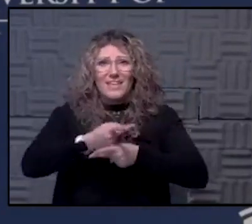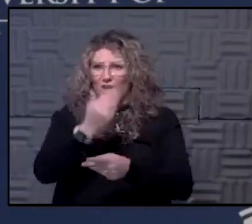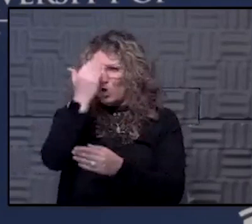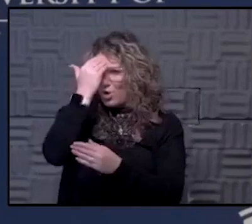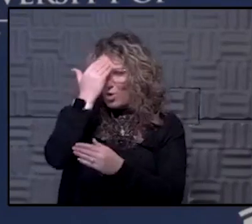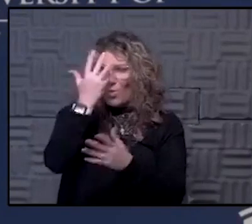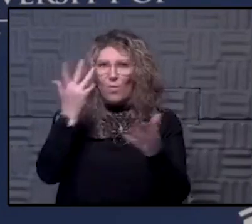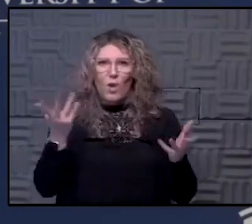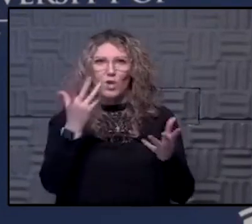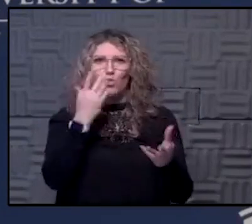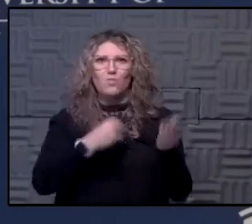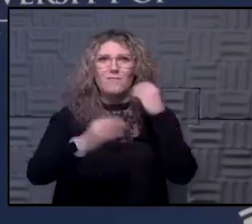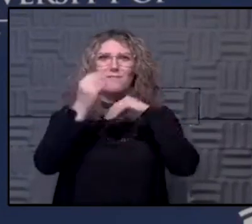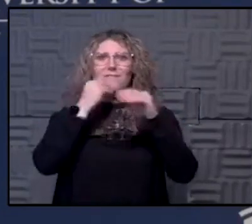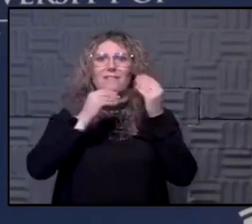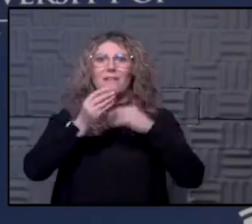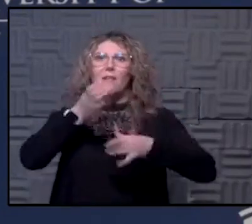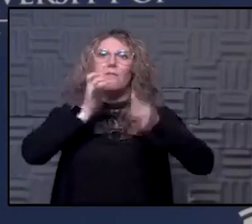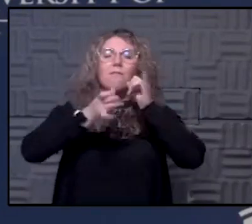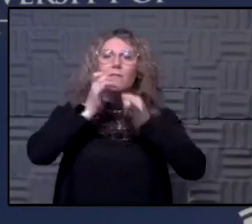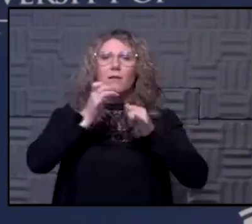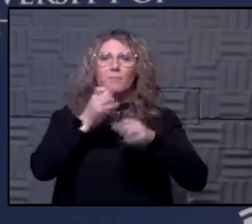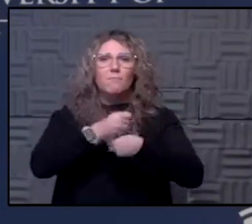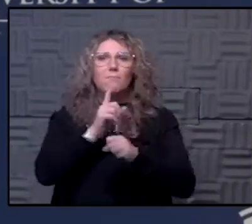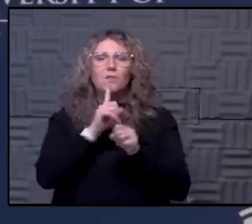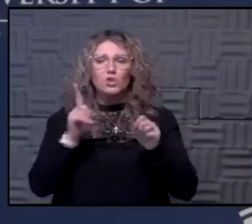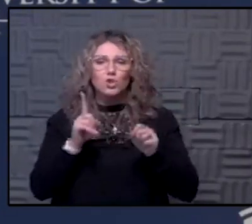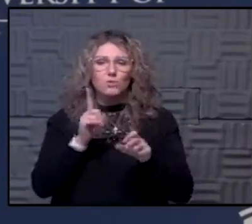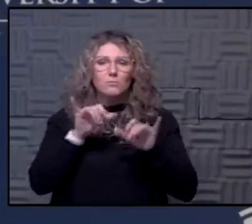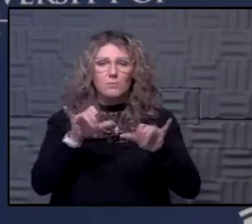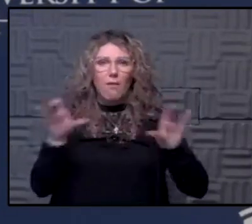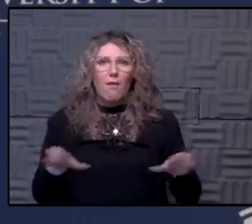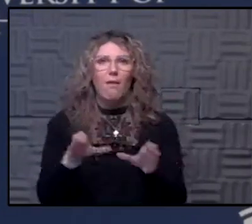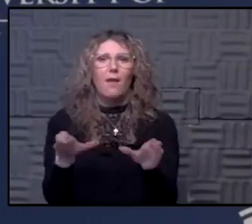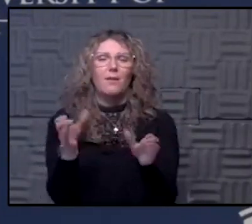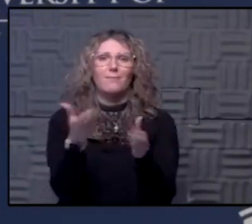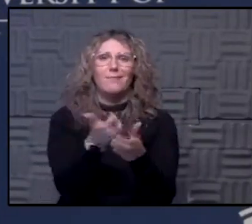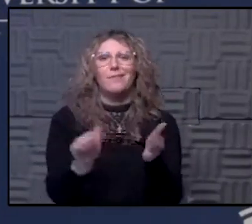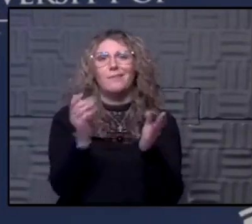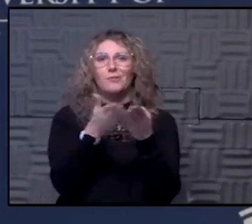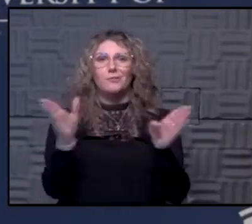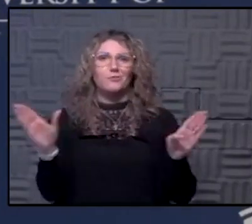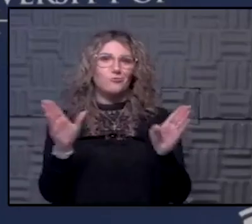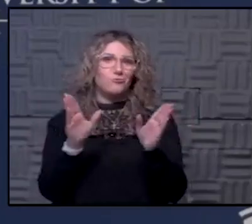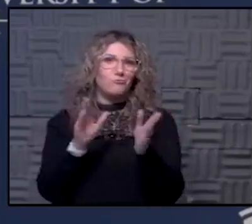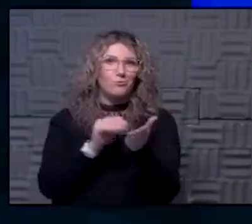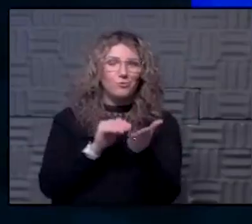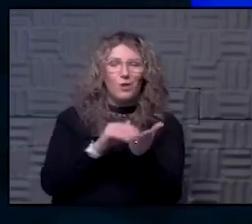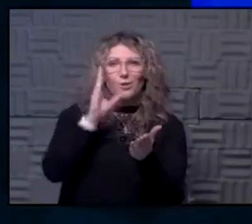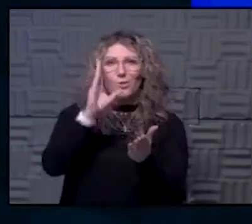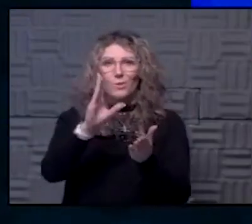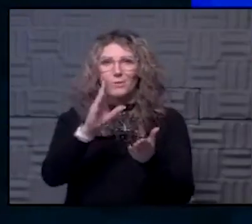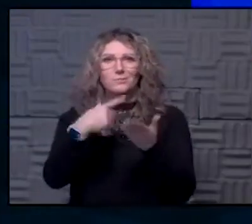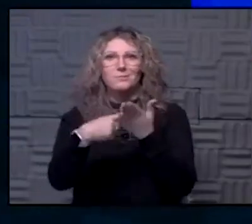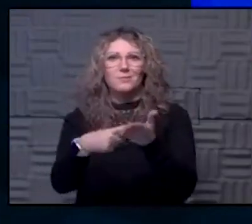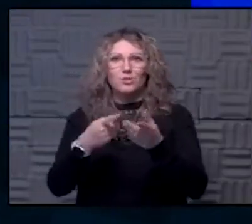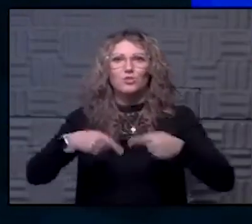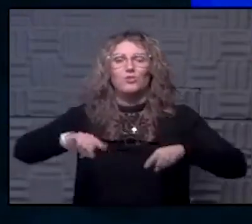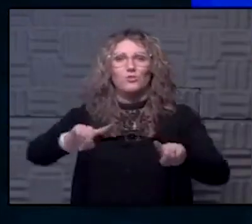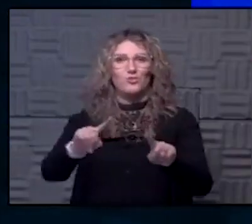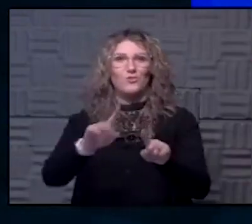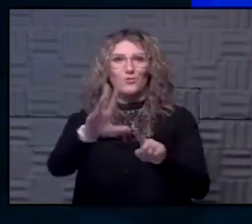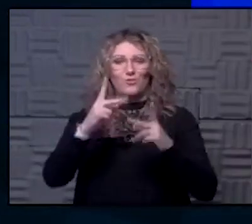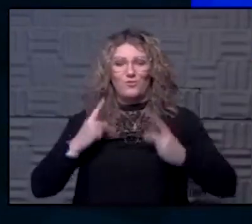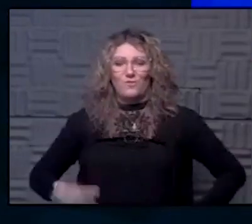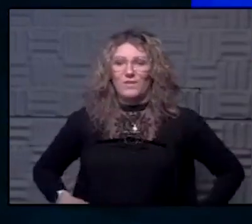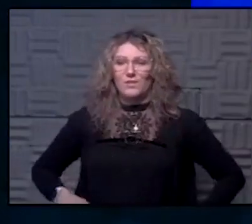about what you're taking in, making sure you're staying active, all those things that any general practitioner is going to talk to you about during your physical. All right, so moderation